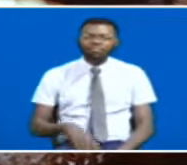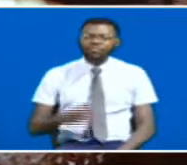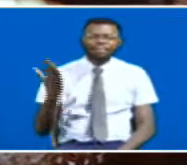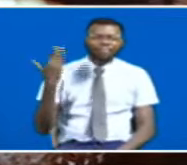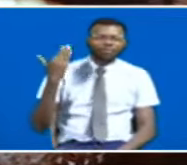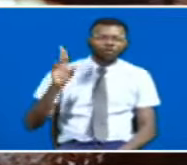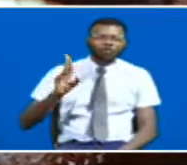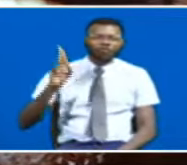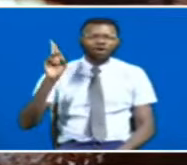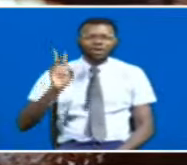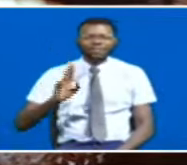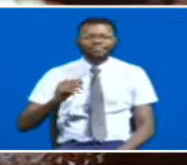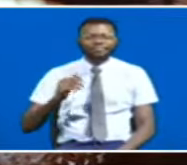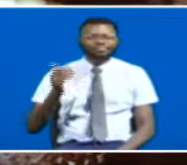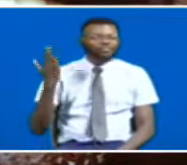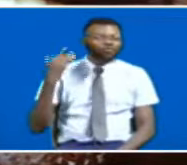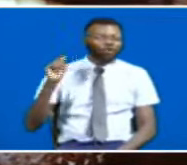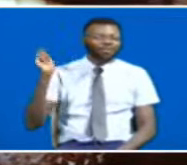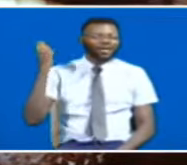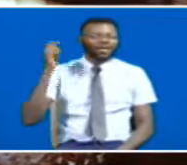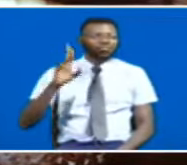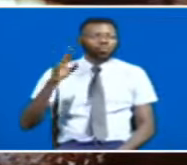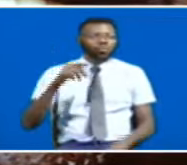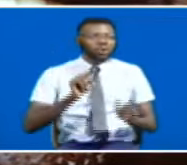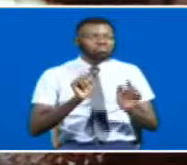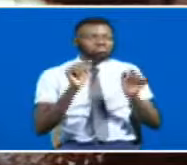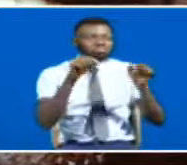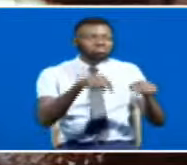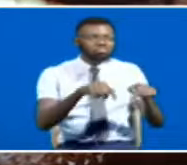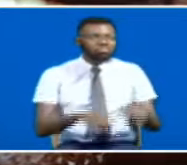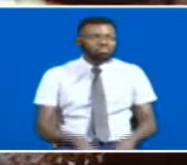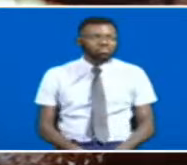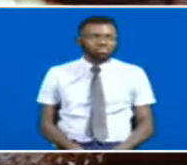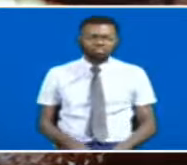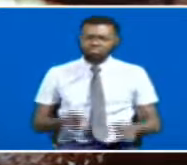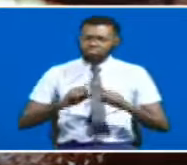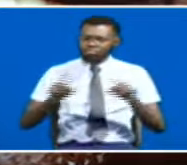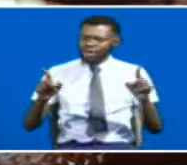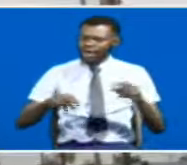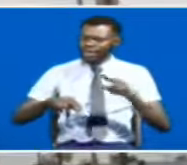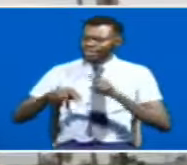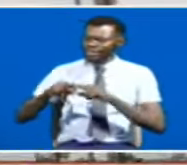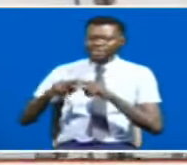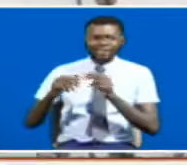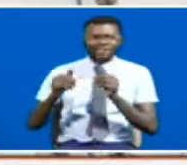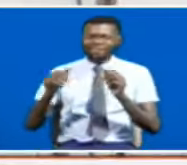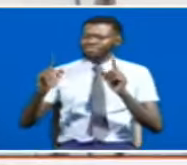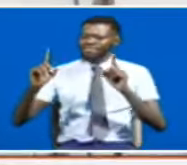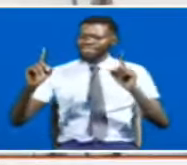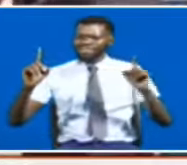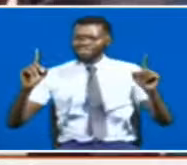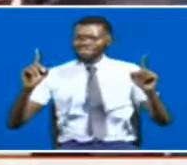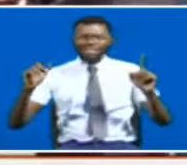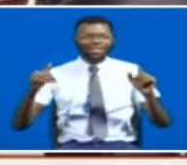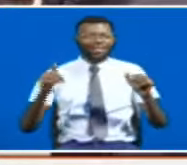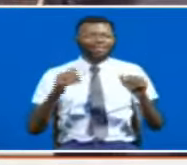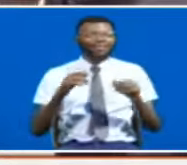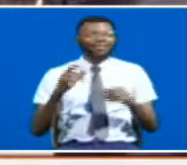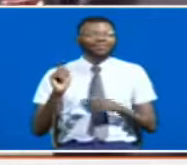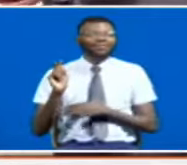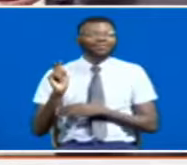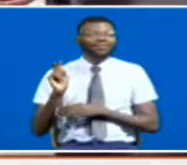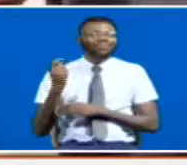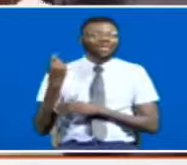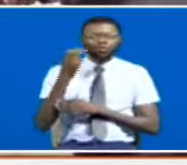President Uhuru Kenyatta, with the two leaders seen to be seated meters apart. Now, the president congratulated President Tshisekedi for securing